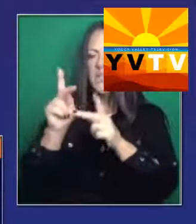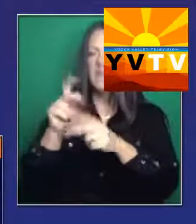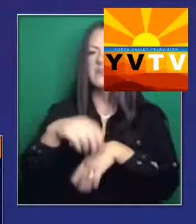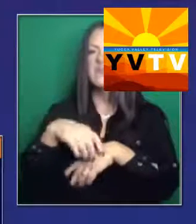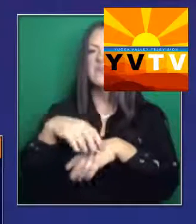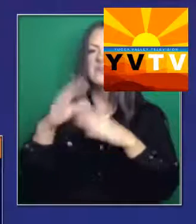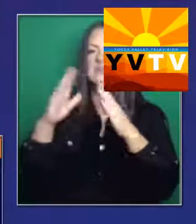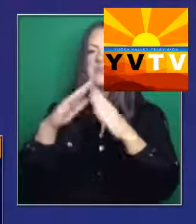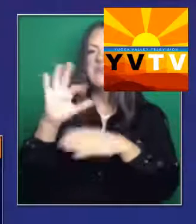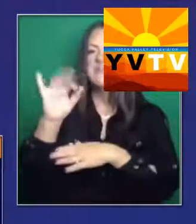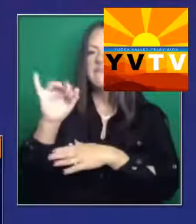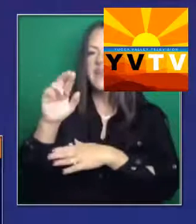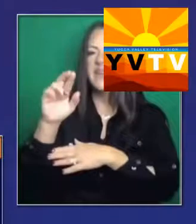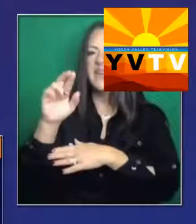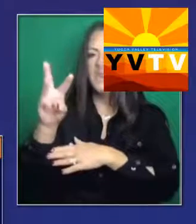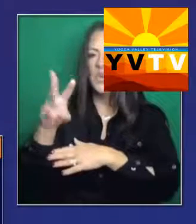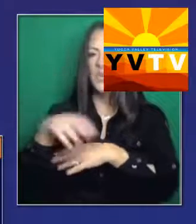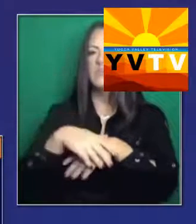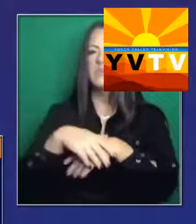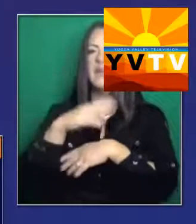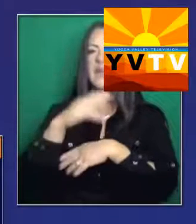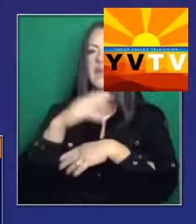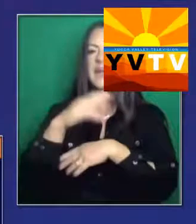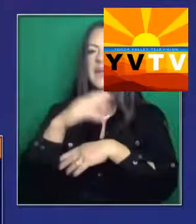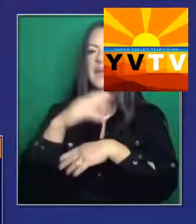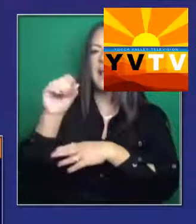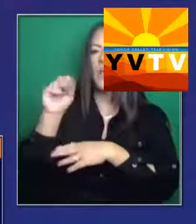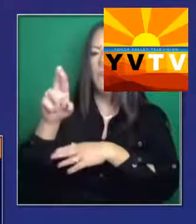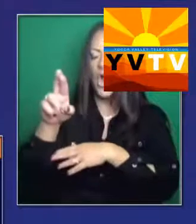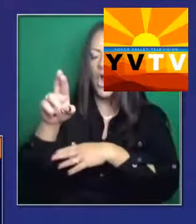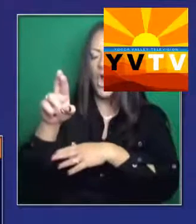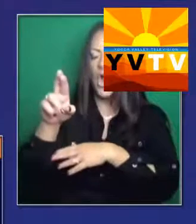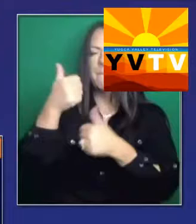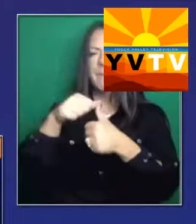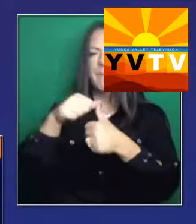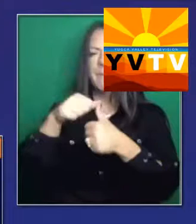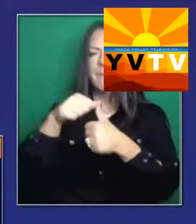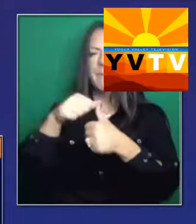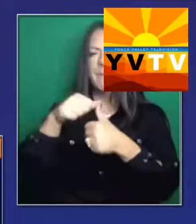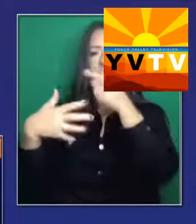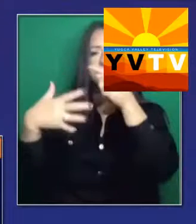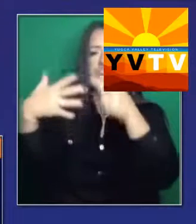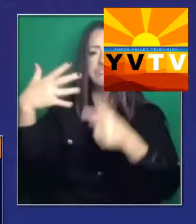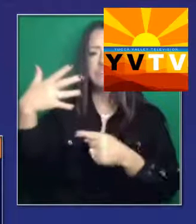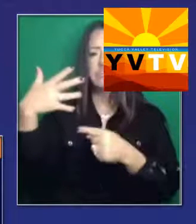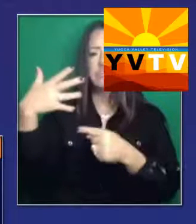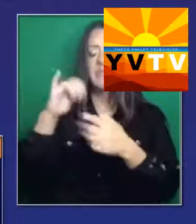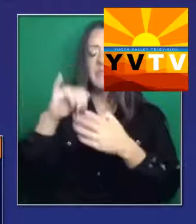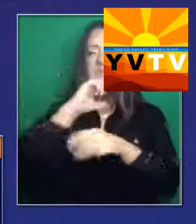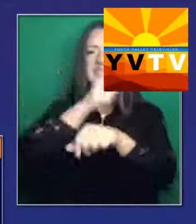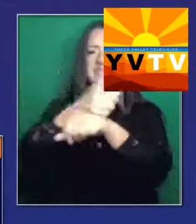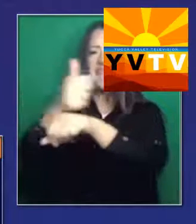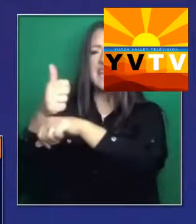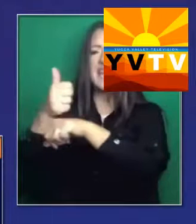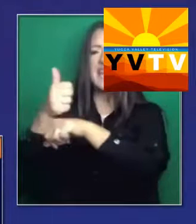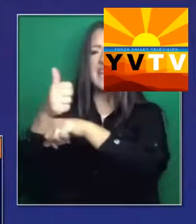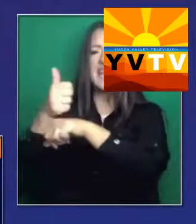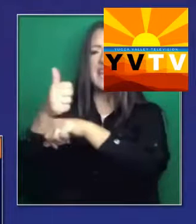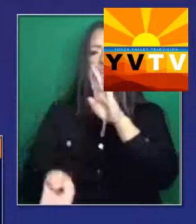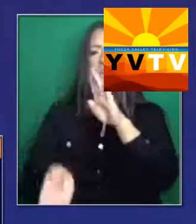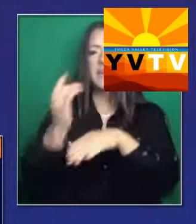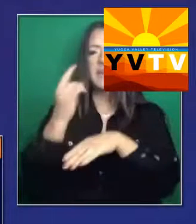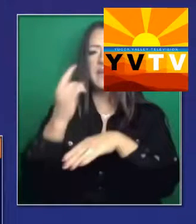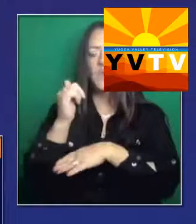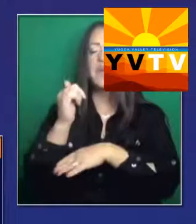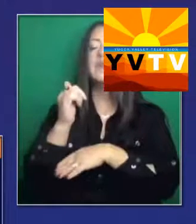of this alternative care system. I'll remind you, we have substantially more sites that have been put into